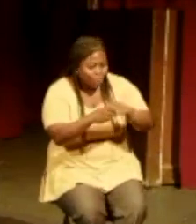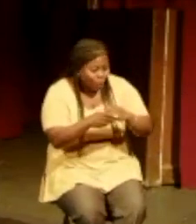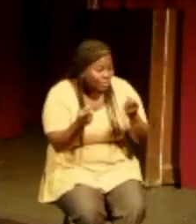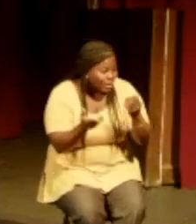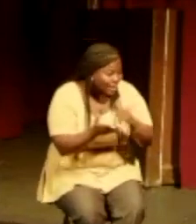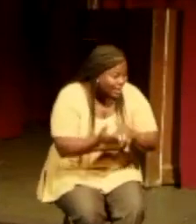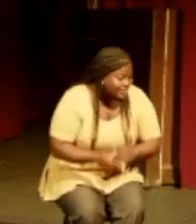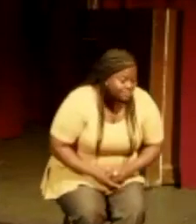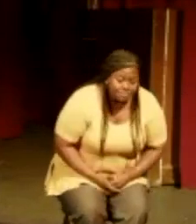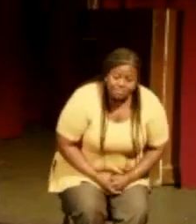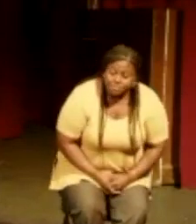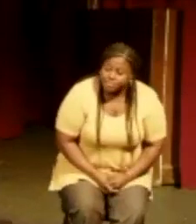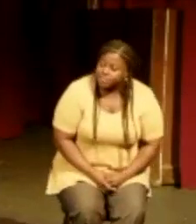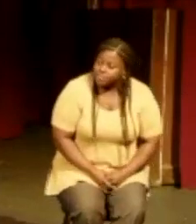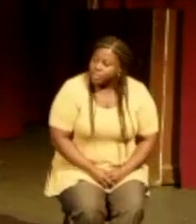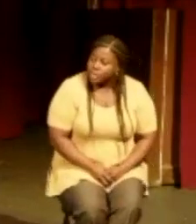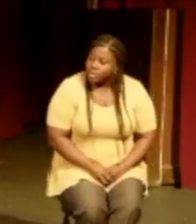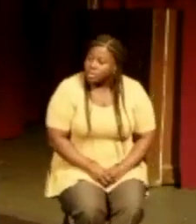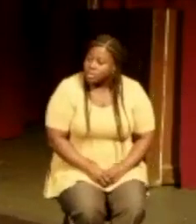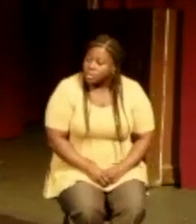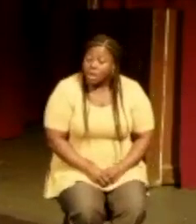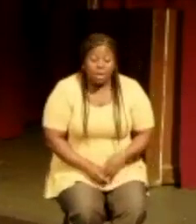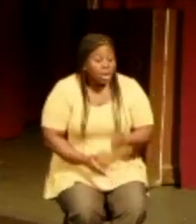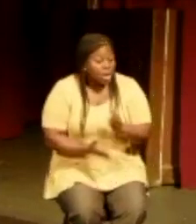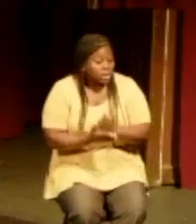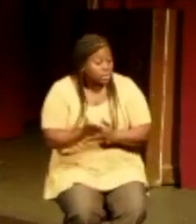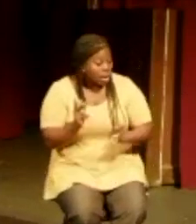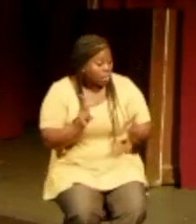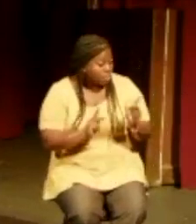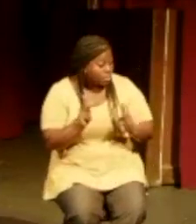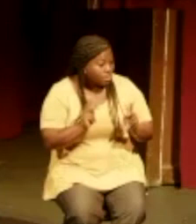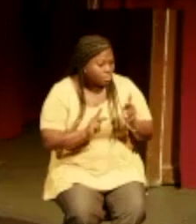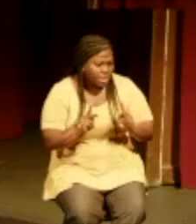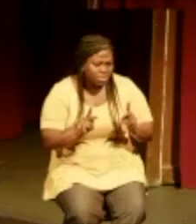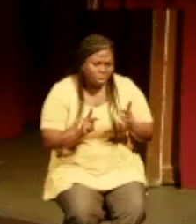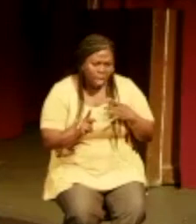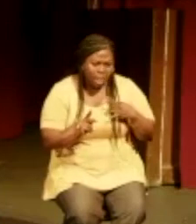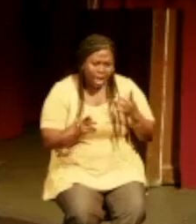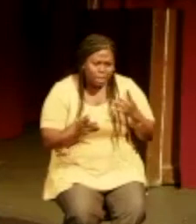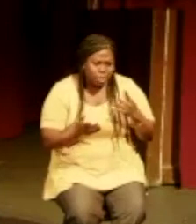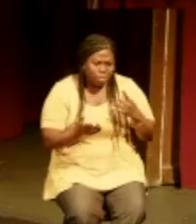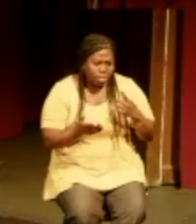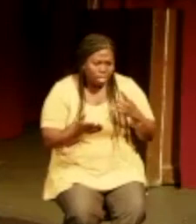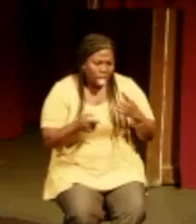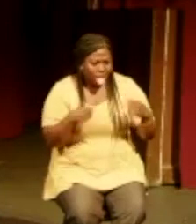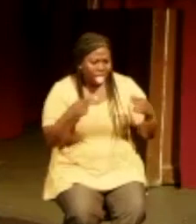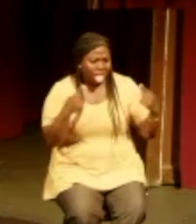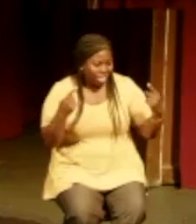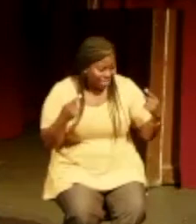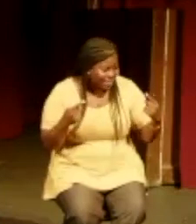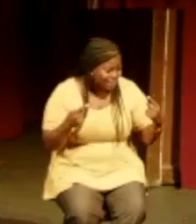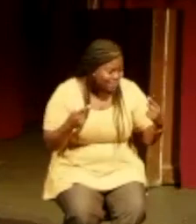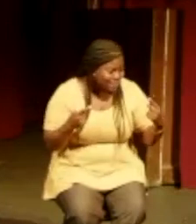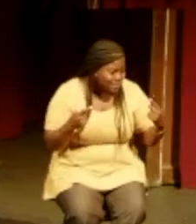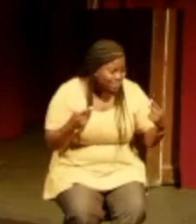those that for whatever reason would like to bicker a little more than they should, or argue,